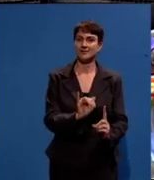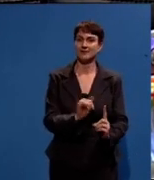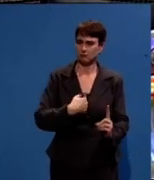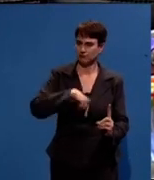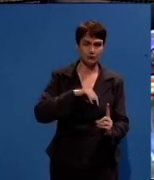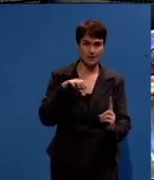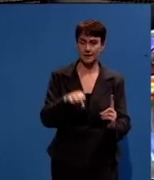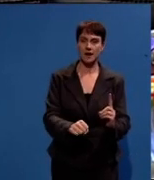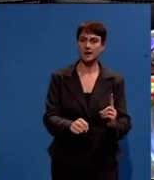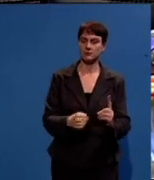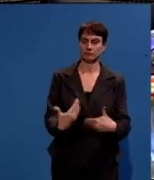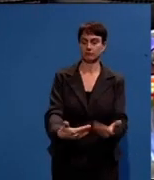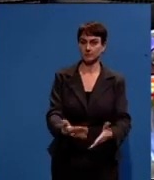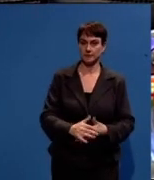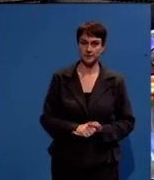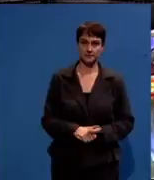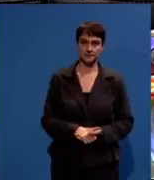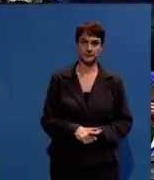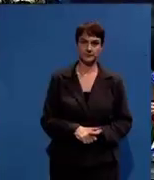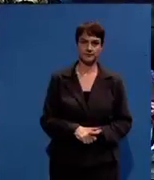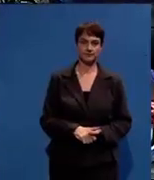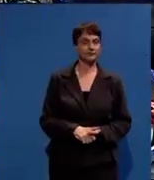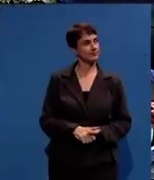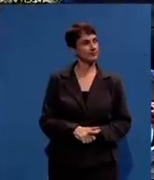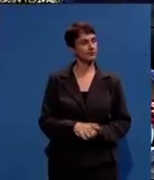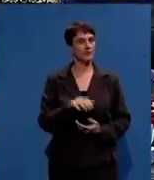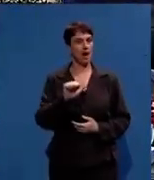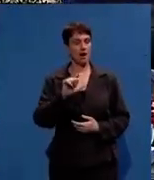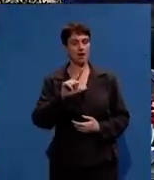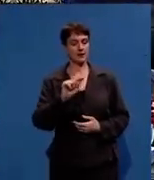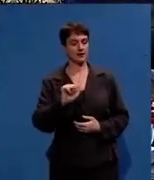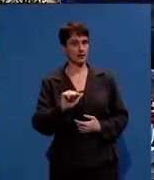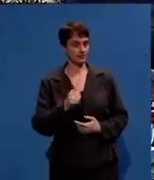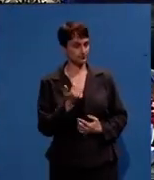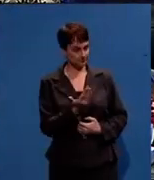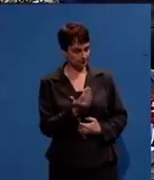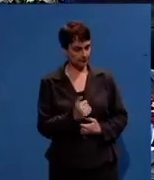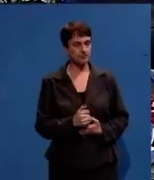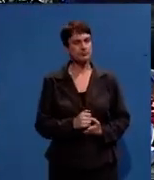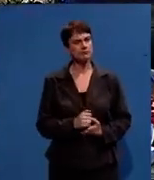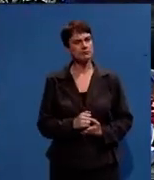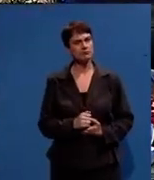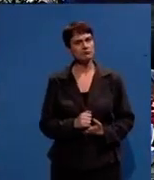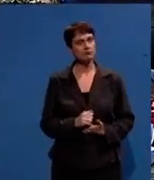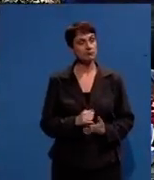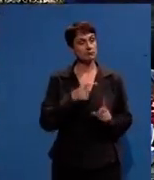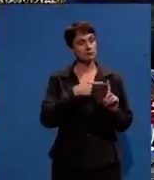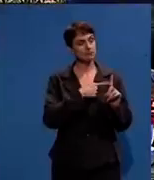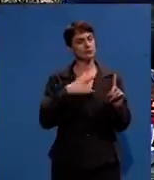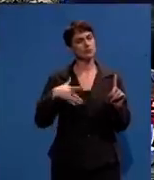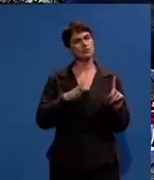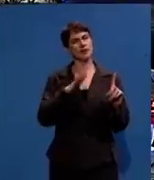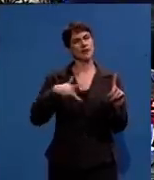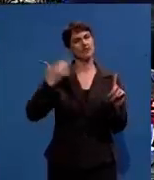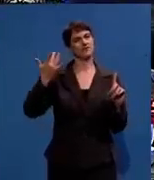you know, honor Mr. Mandela. Also, how did how Madiba lived and